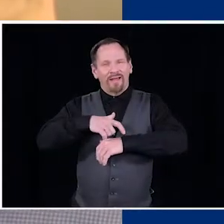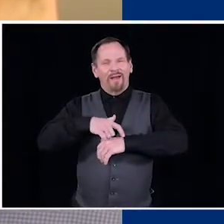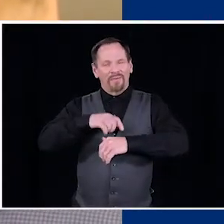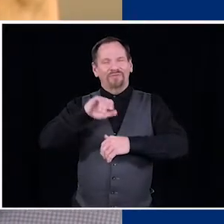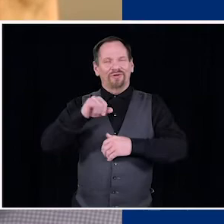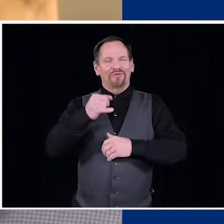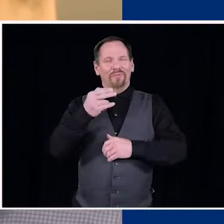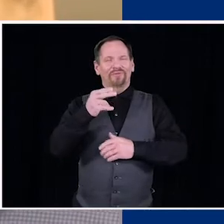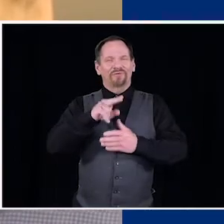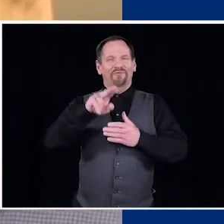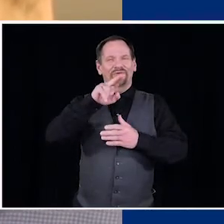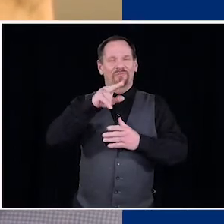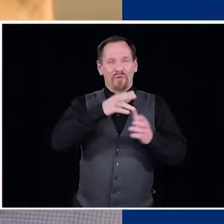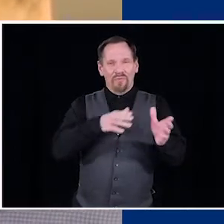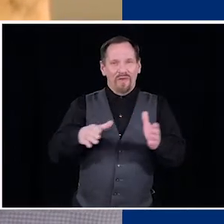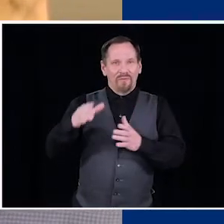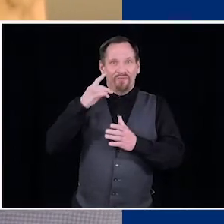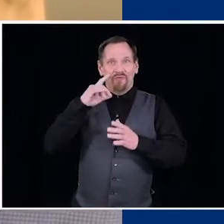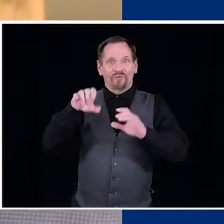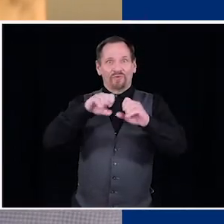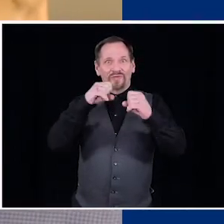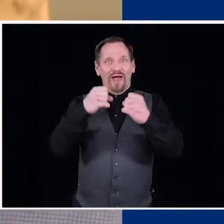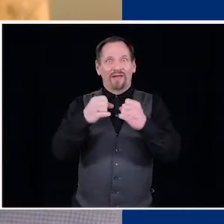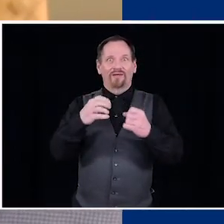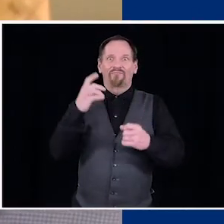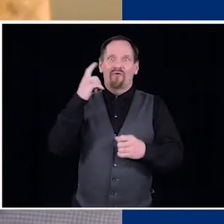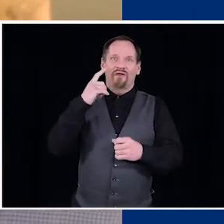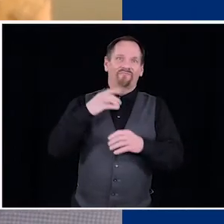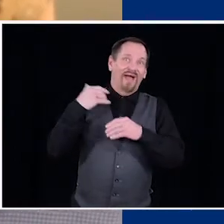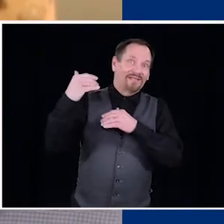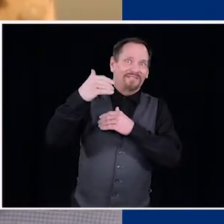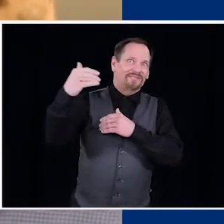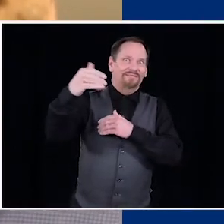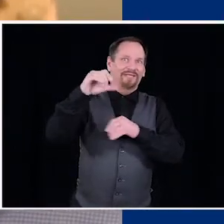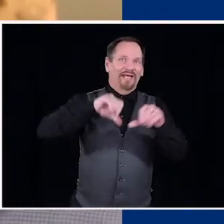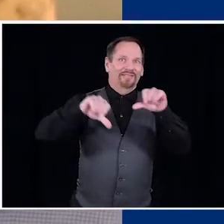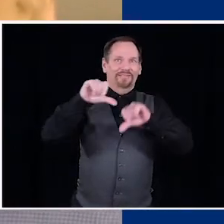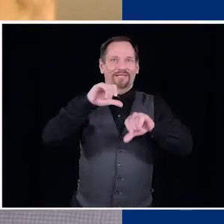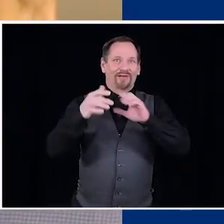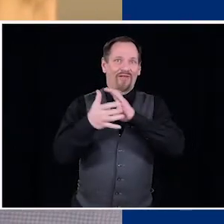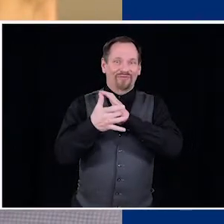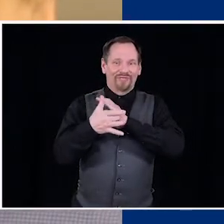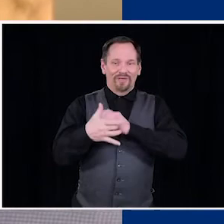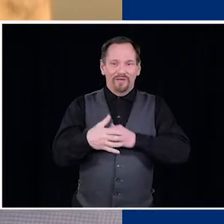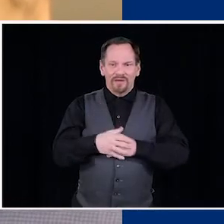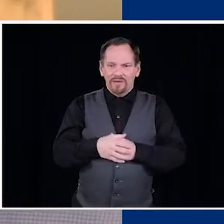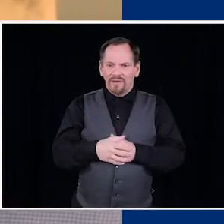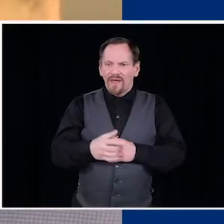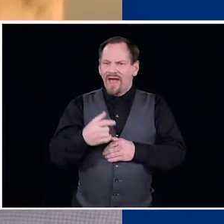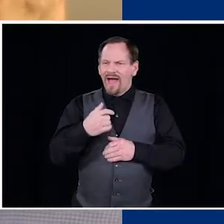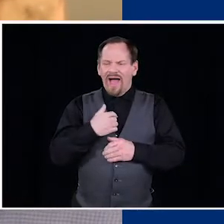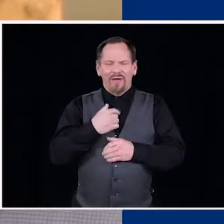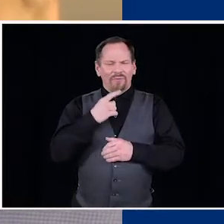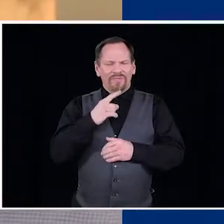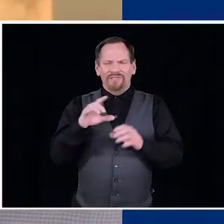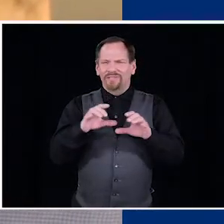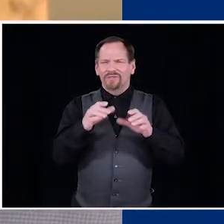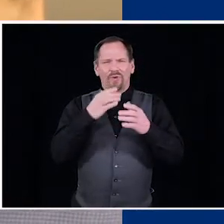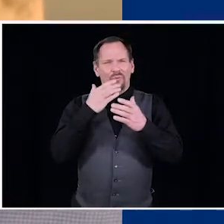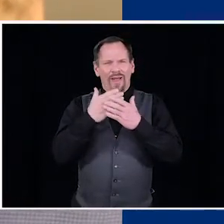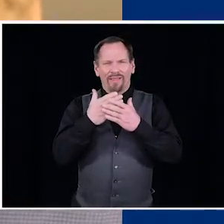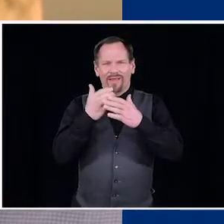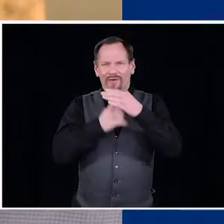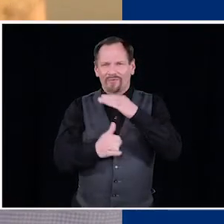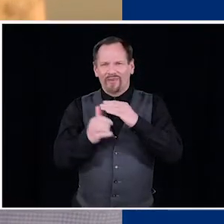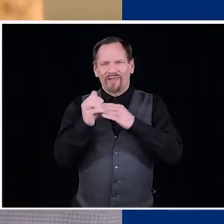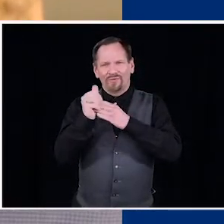My time at Johns Hopkins has prepared me for a society of advancing sciences and technologies. I have learned so much while under the tutelage of the